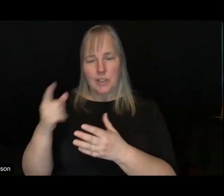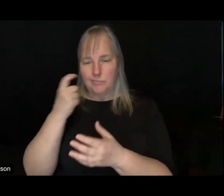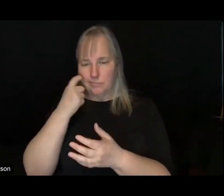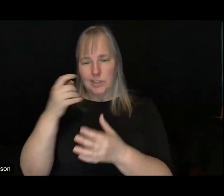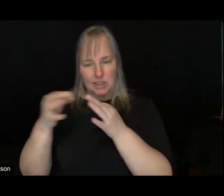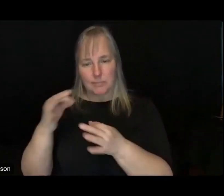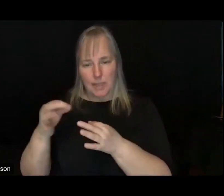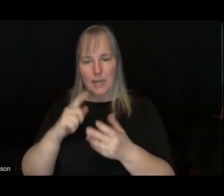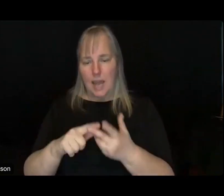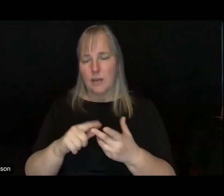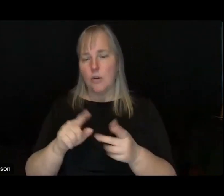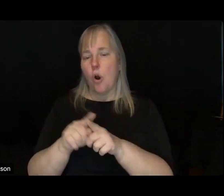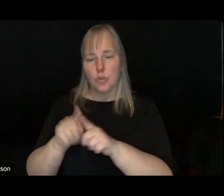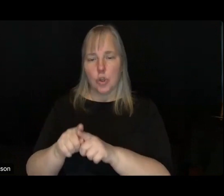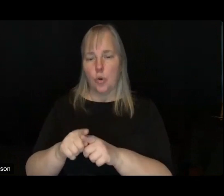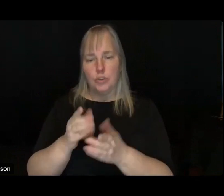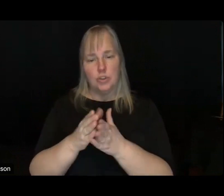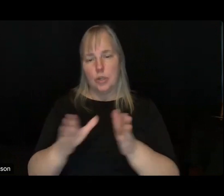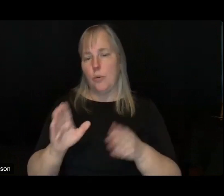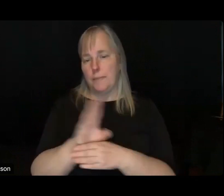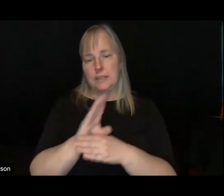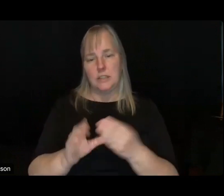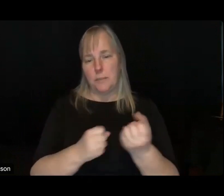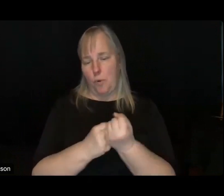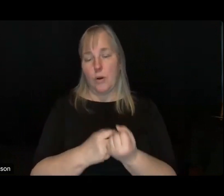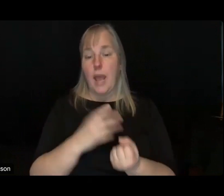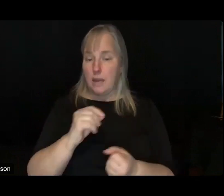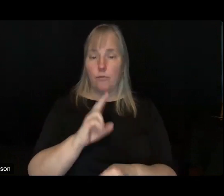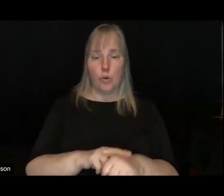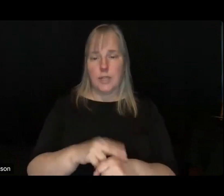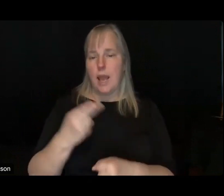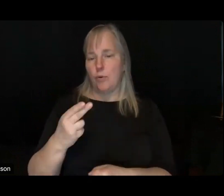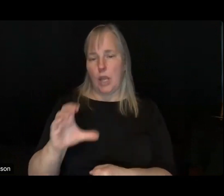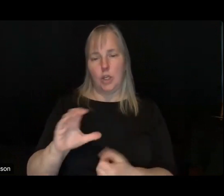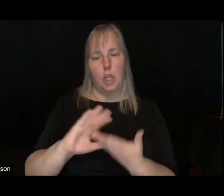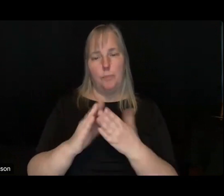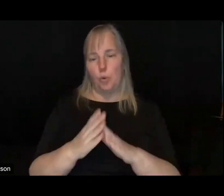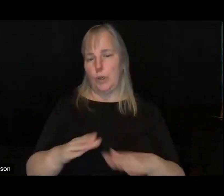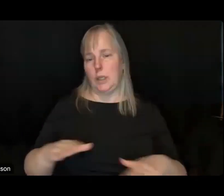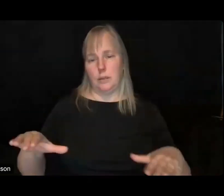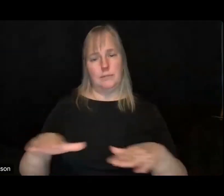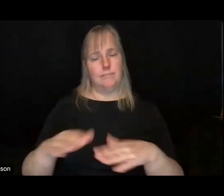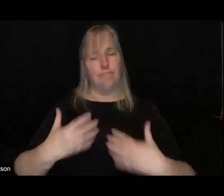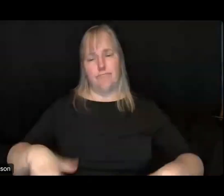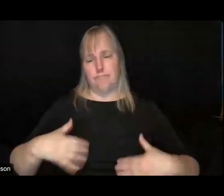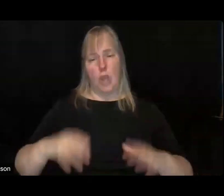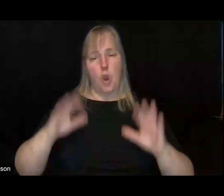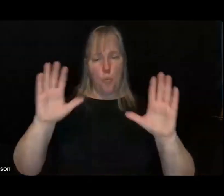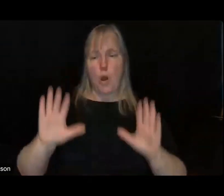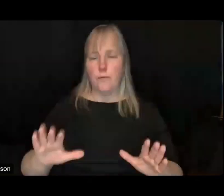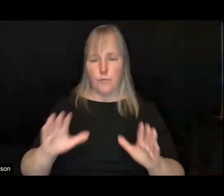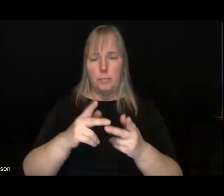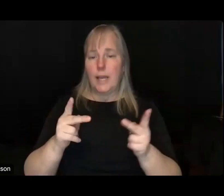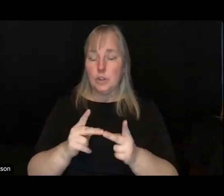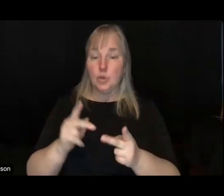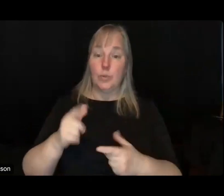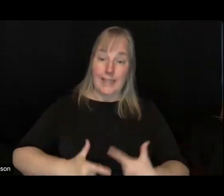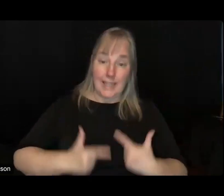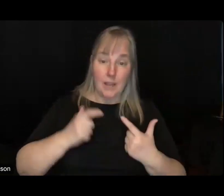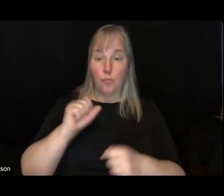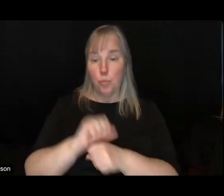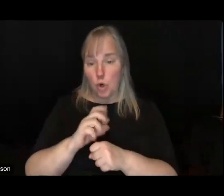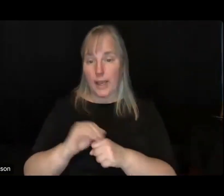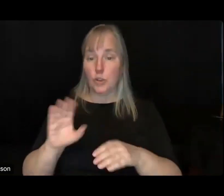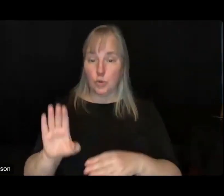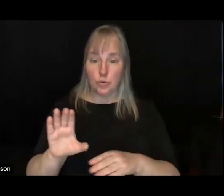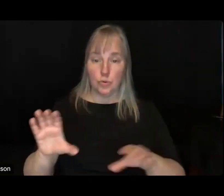support. And of course, the Howard County community is just a wonderful place to live and work and do business. It's